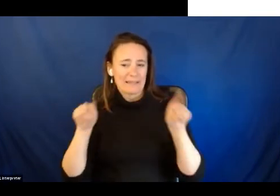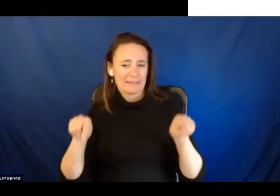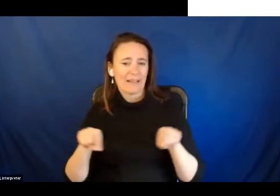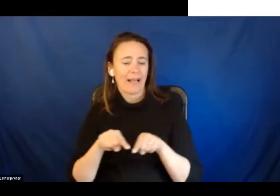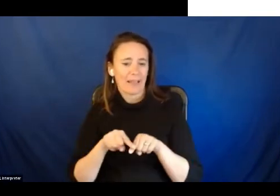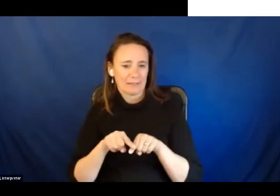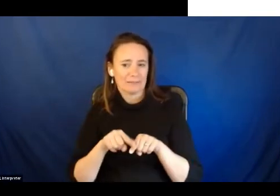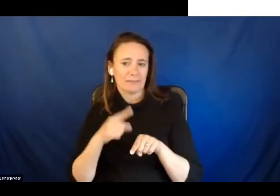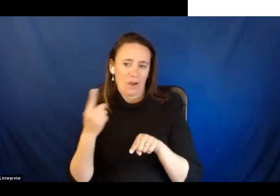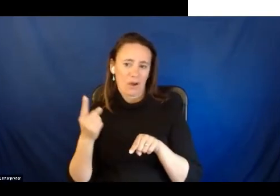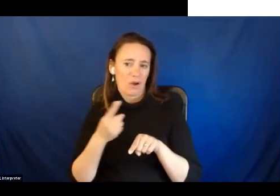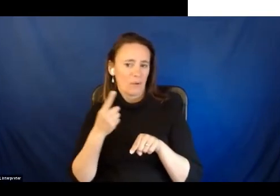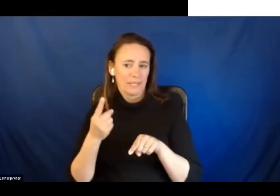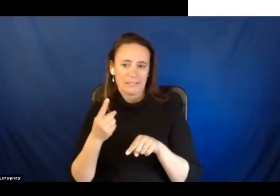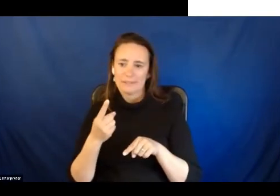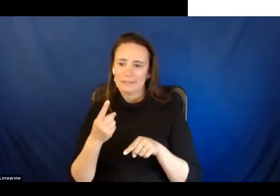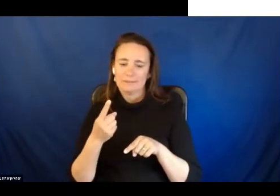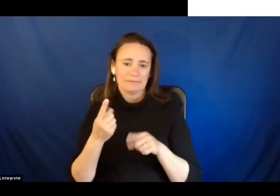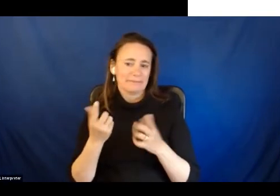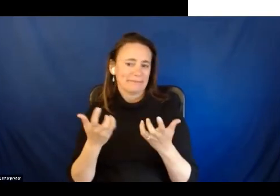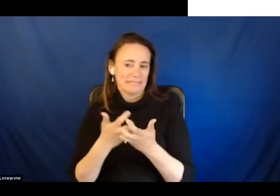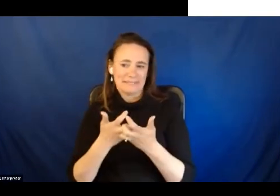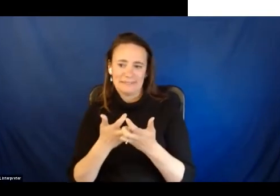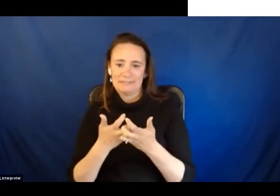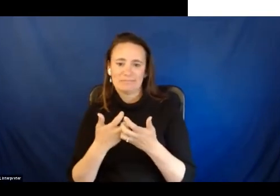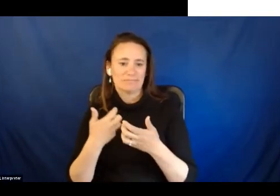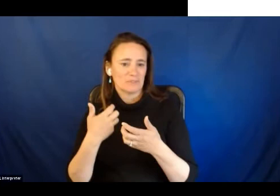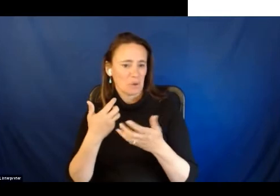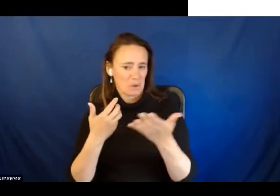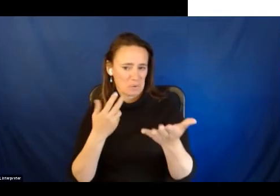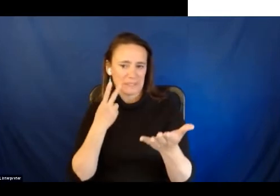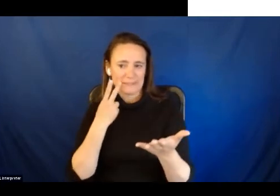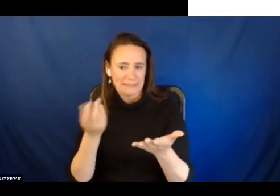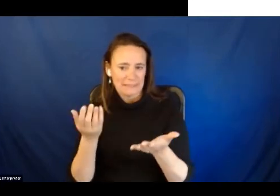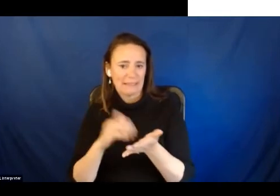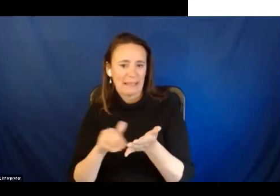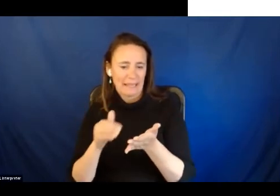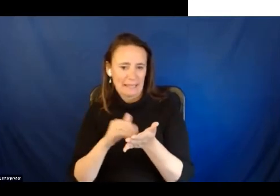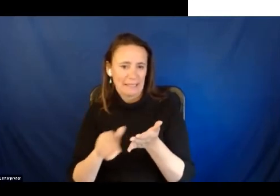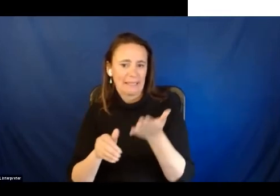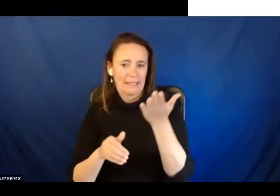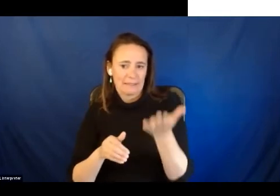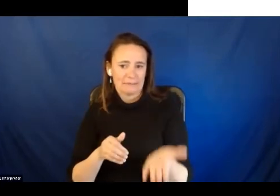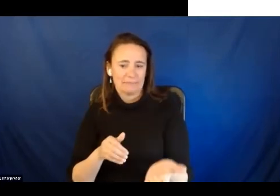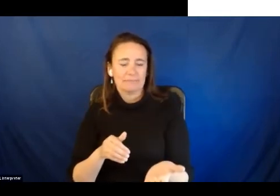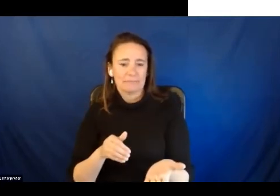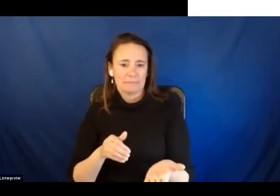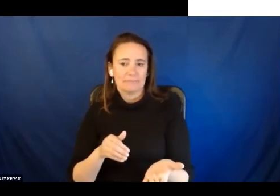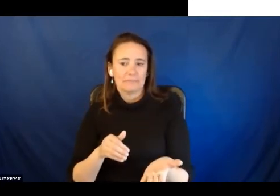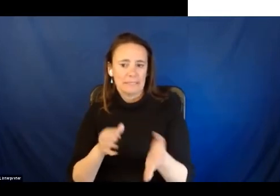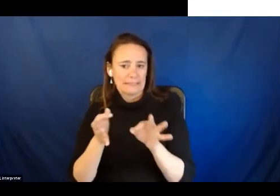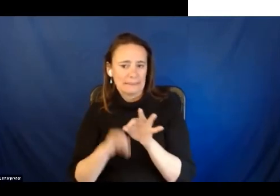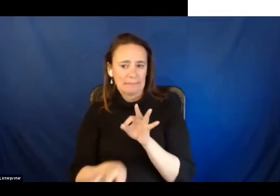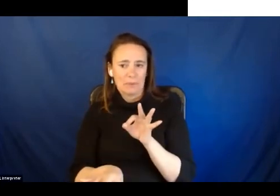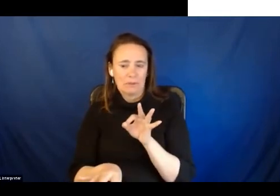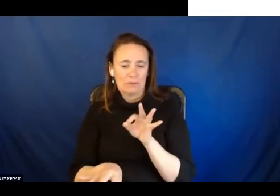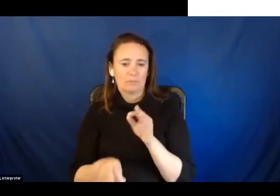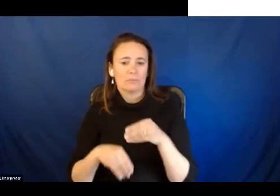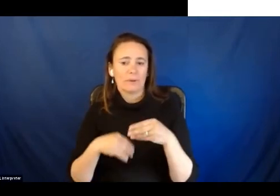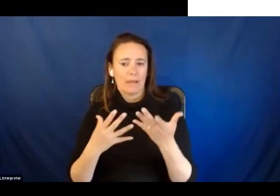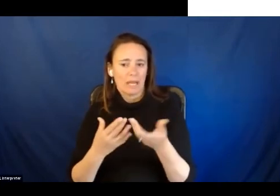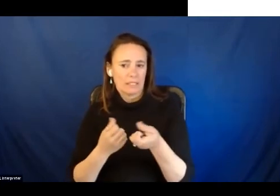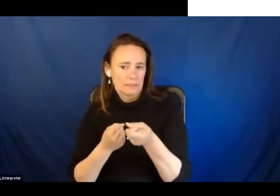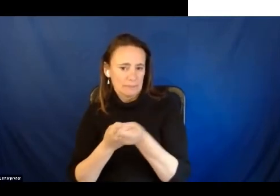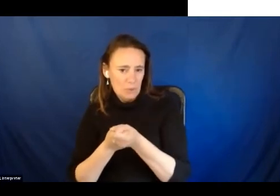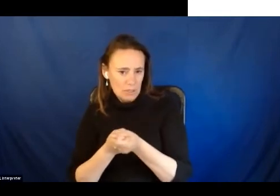it. In the simplest terms, this is how we provide emotional support to survivors. We believe them.